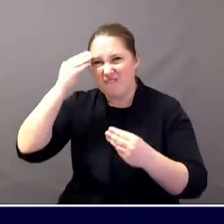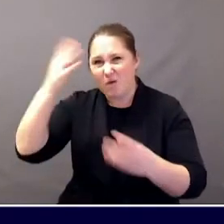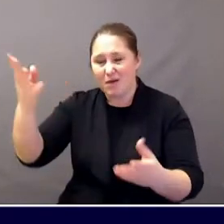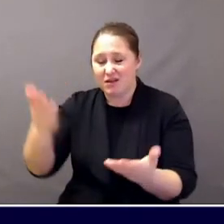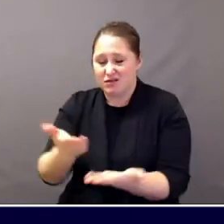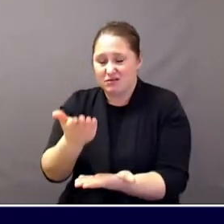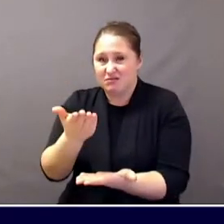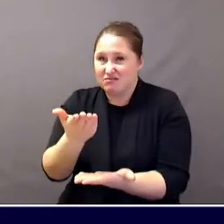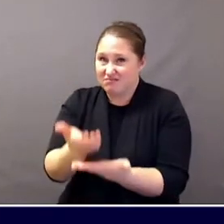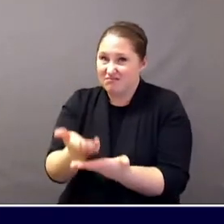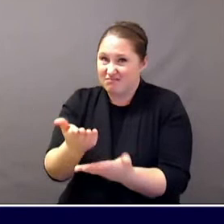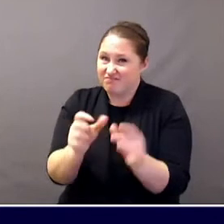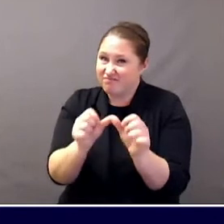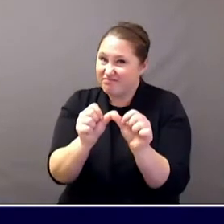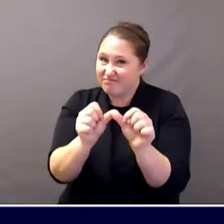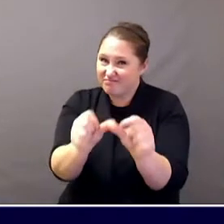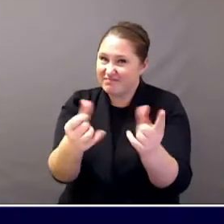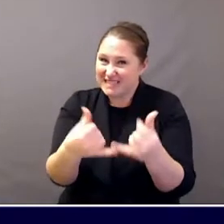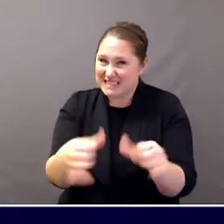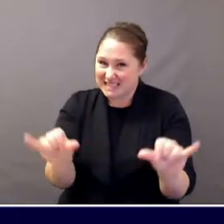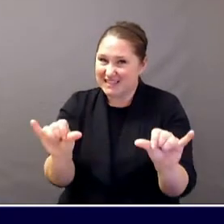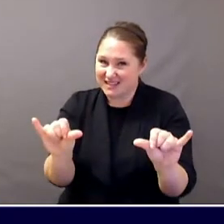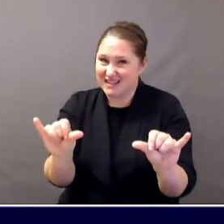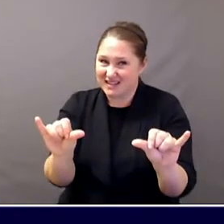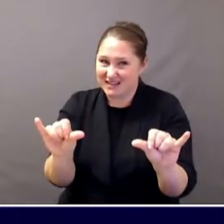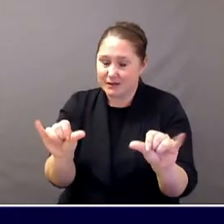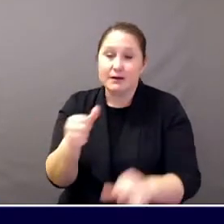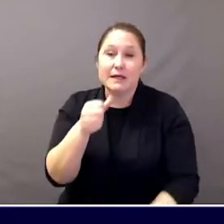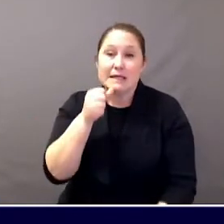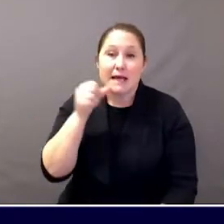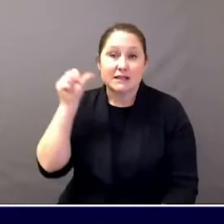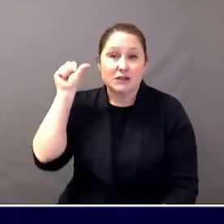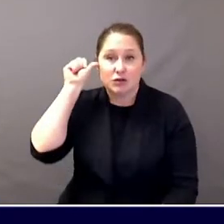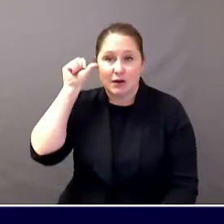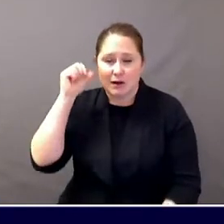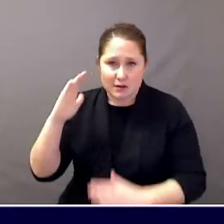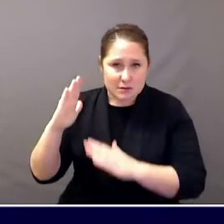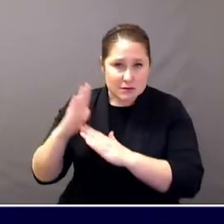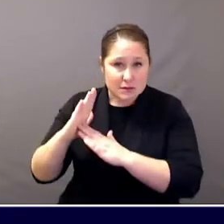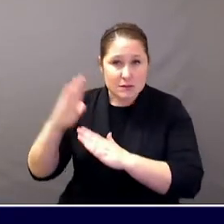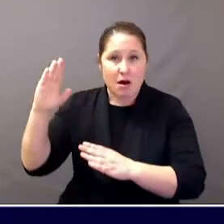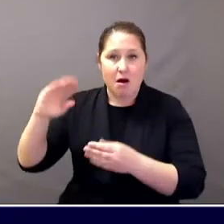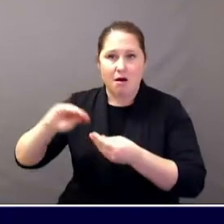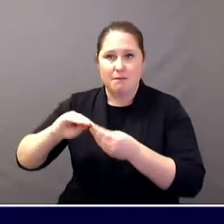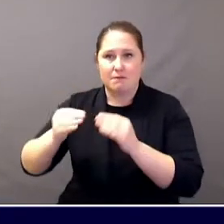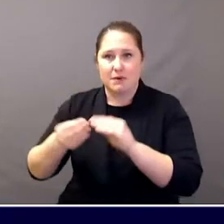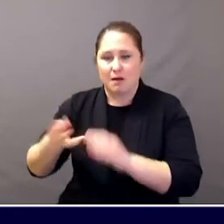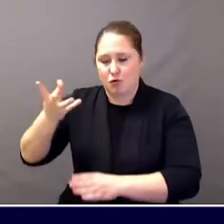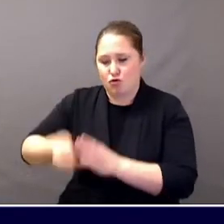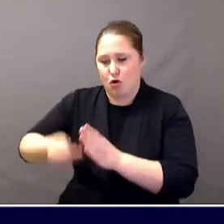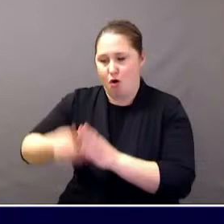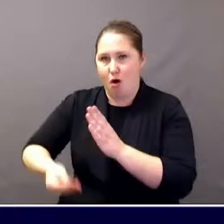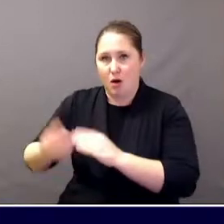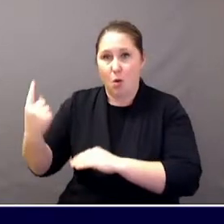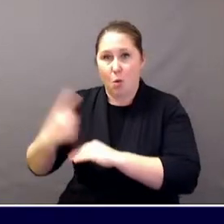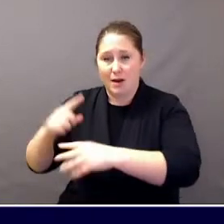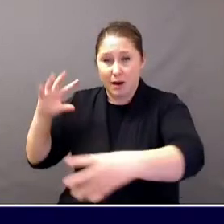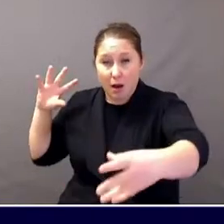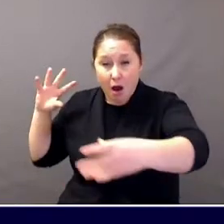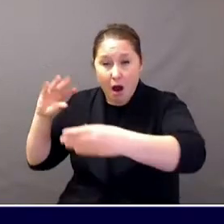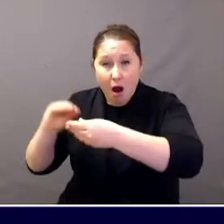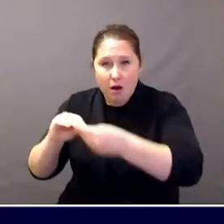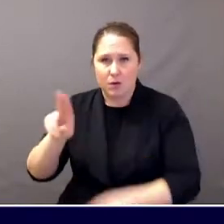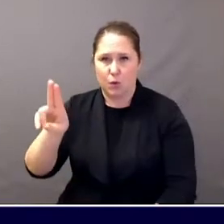just now, yesterday. We had the highest number of deaths of people with COVID-19 ever in the United